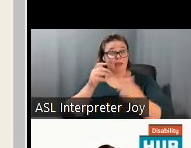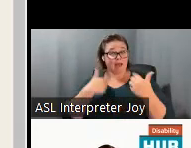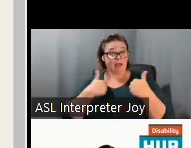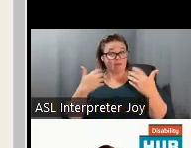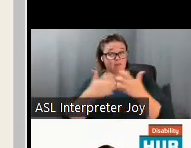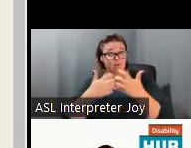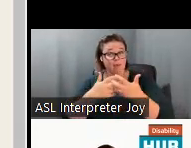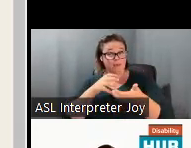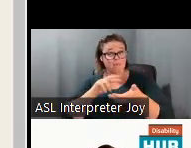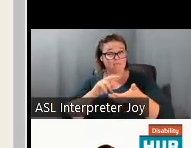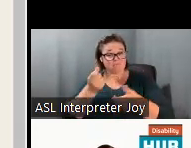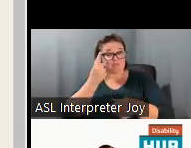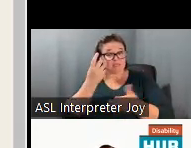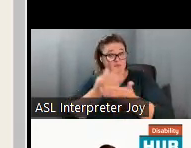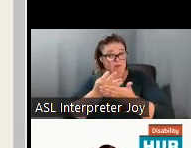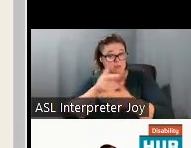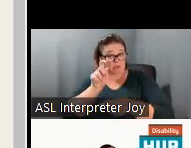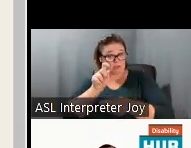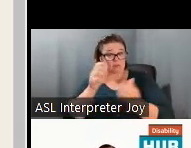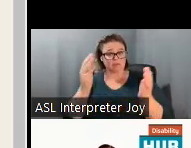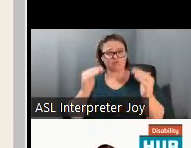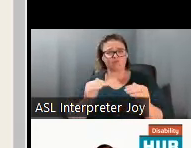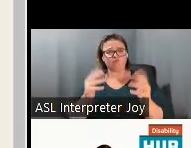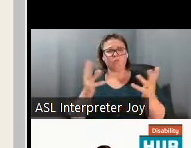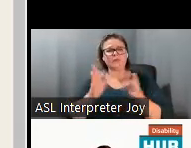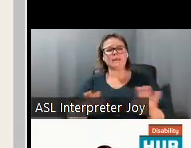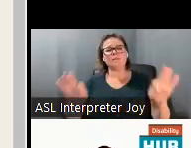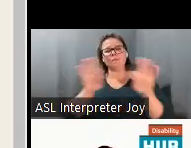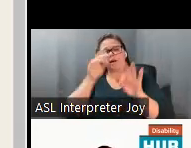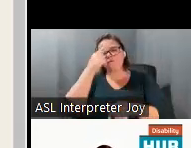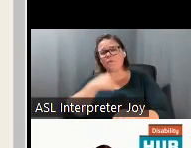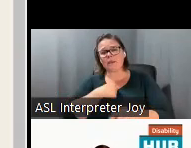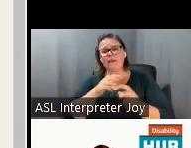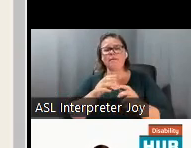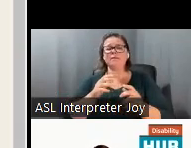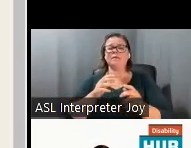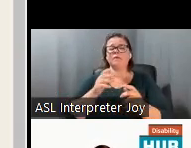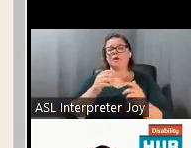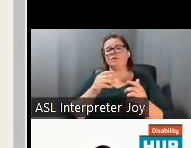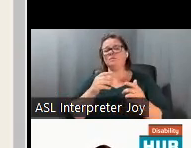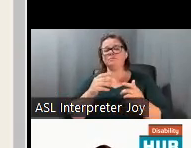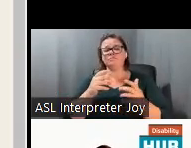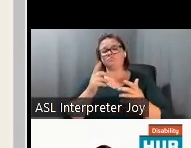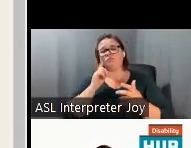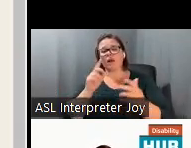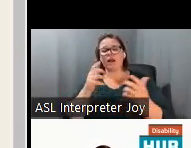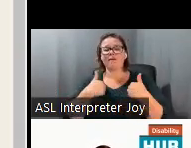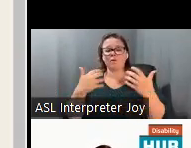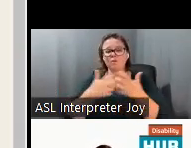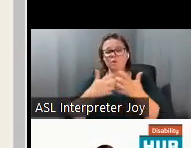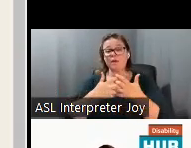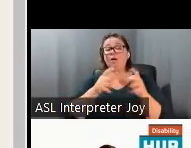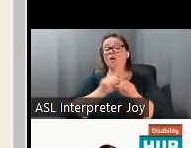What do I want? What's important to me or important for me in having a roommate? And then there's even a roommate